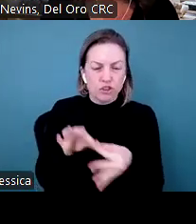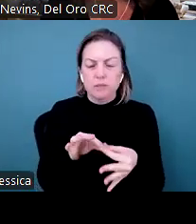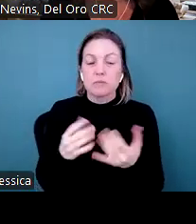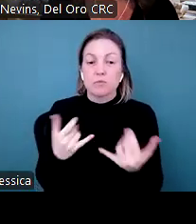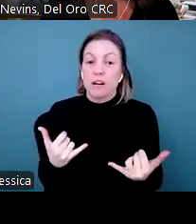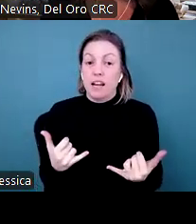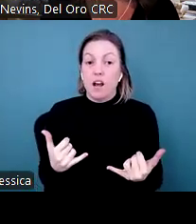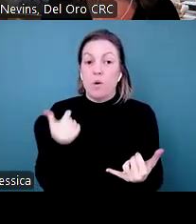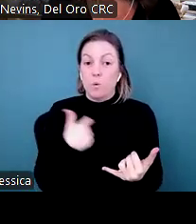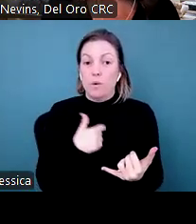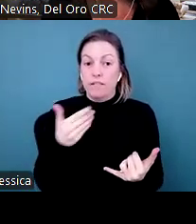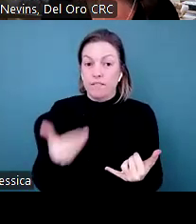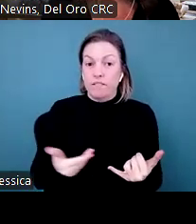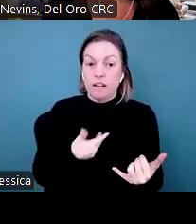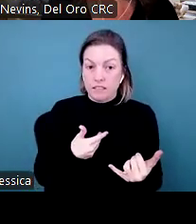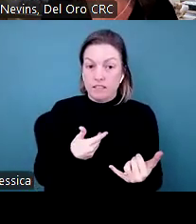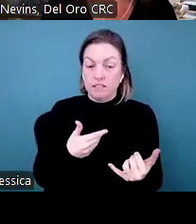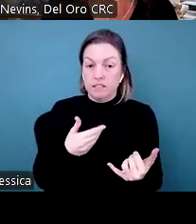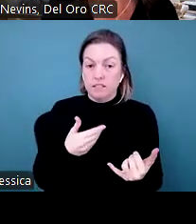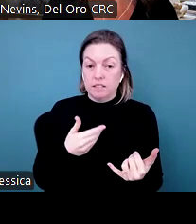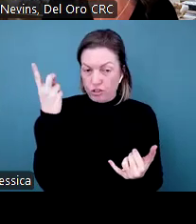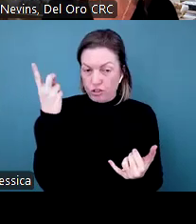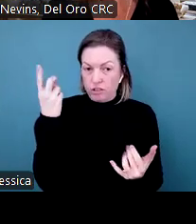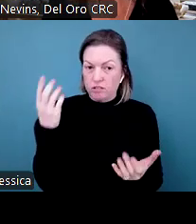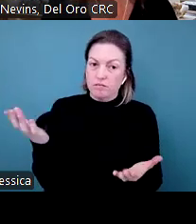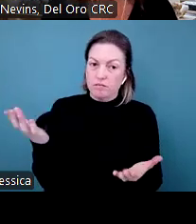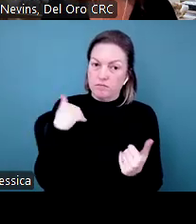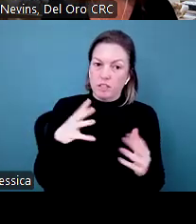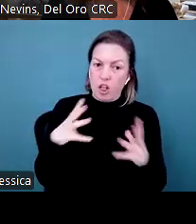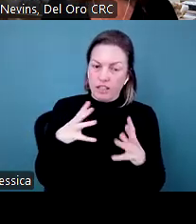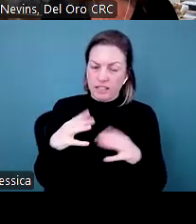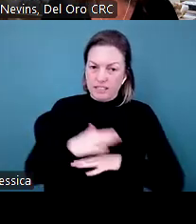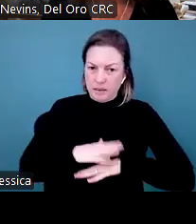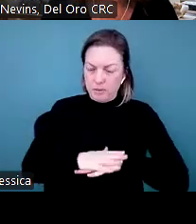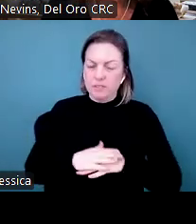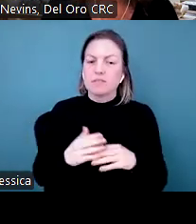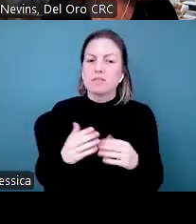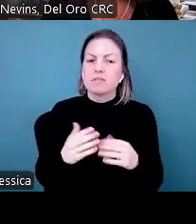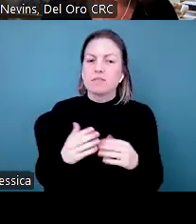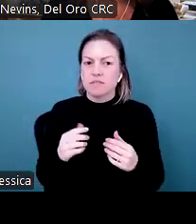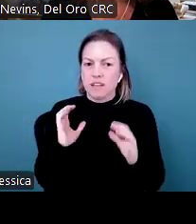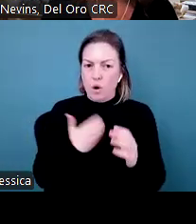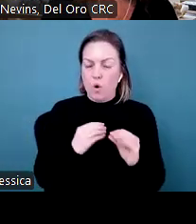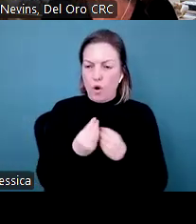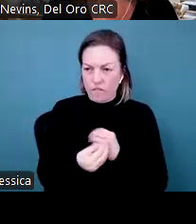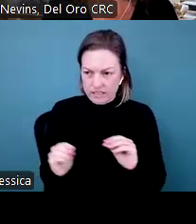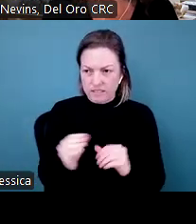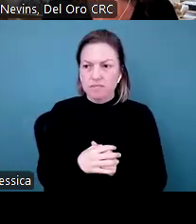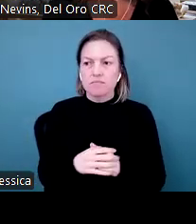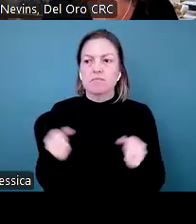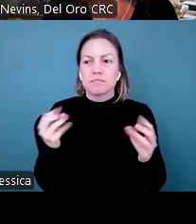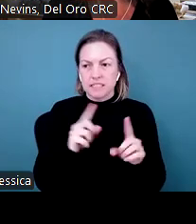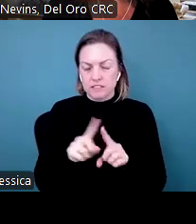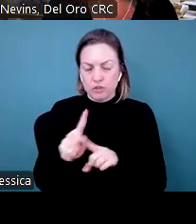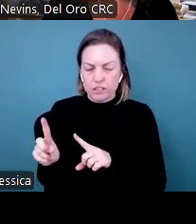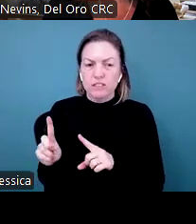inviting dementia to the holiday table is what's happening in our office. So a variety of topics are